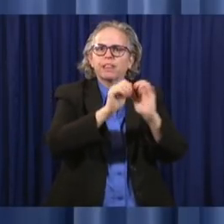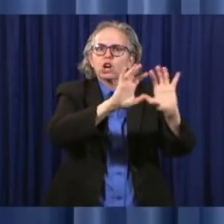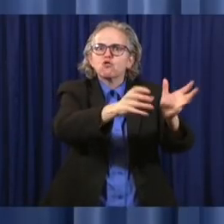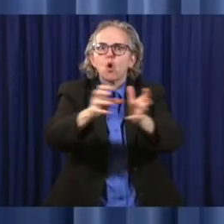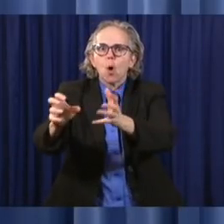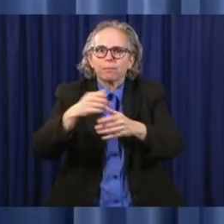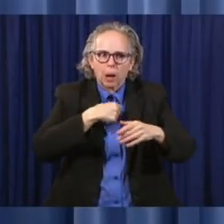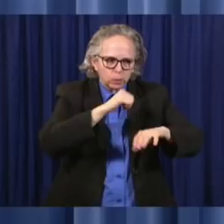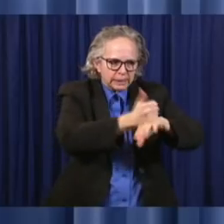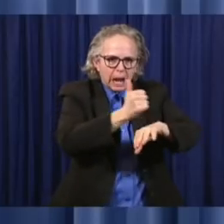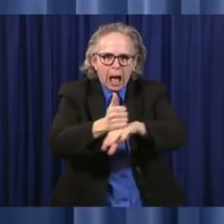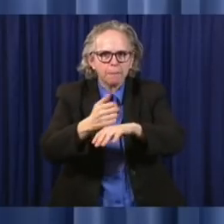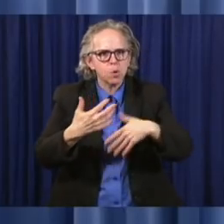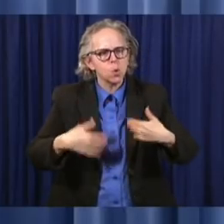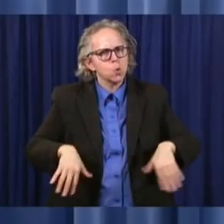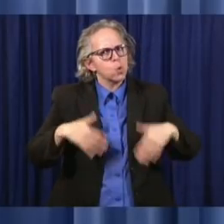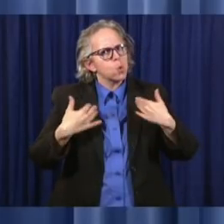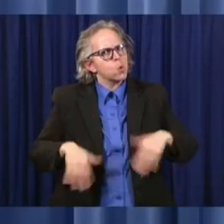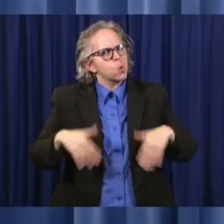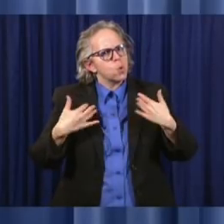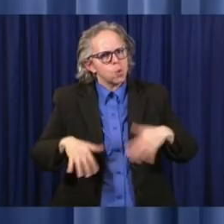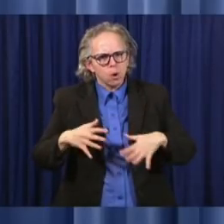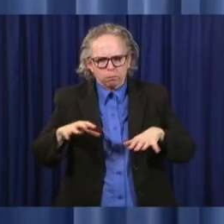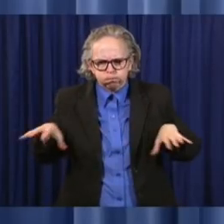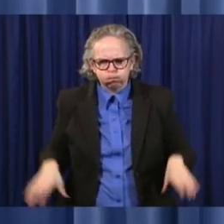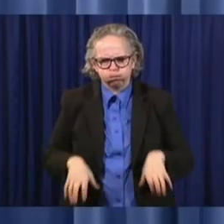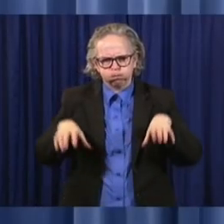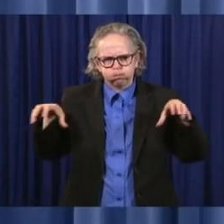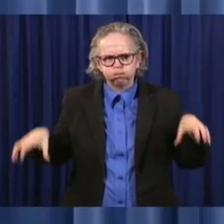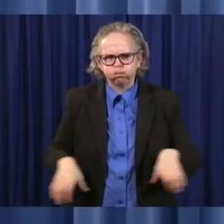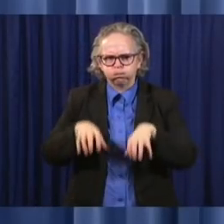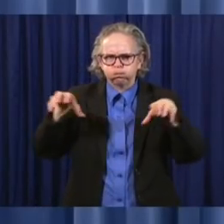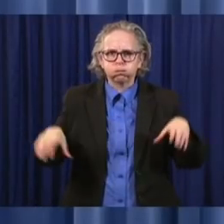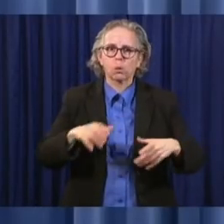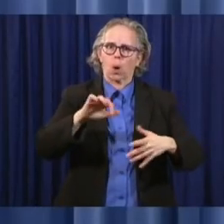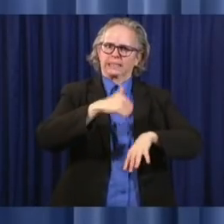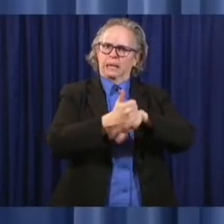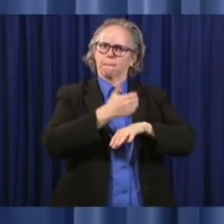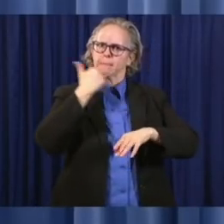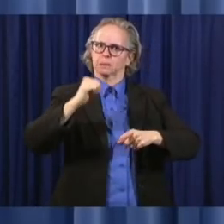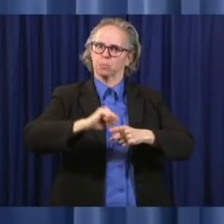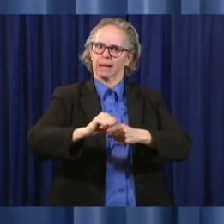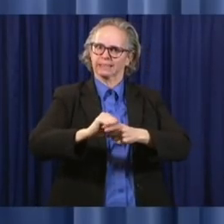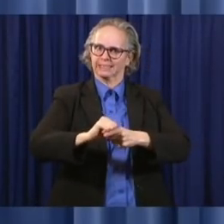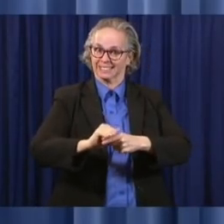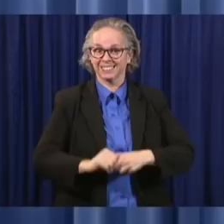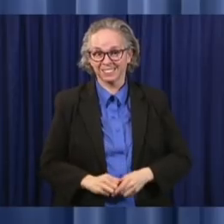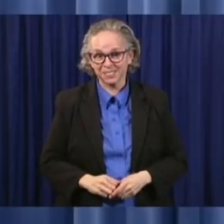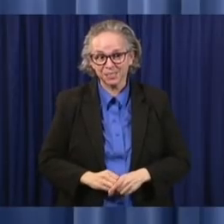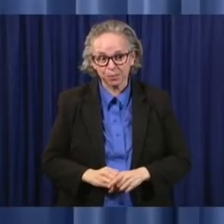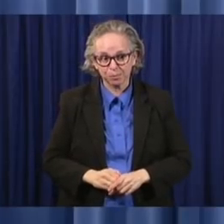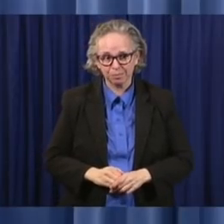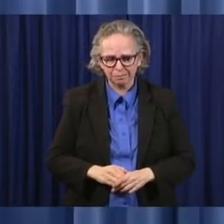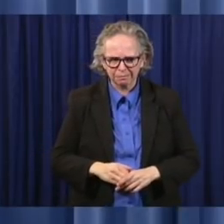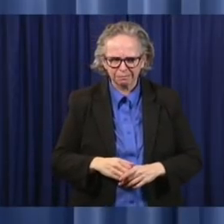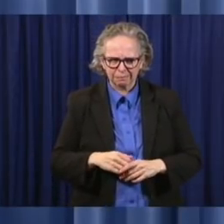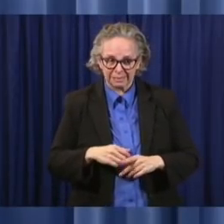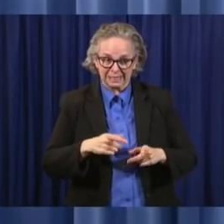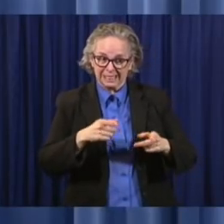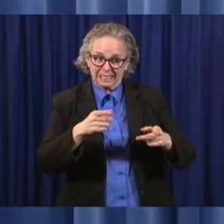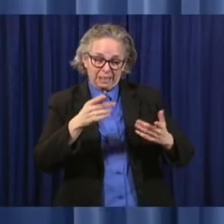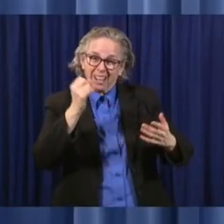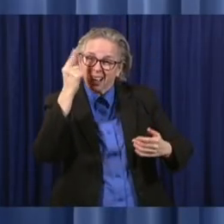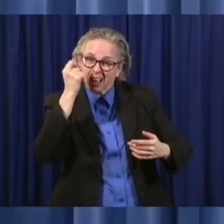best practices. And what we're trying to marry is the science and the practicality of that profession or